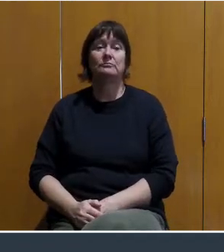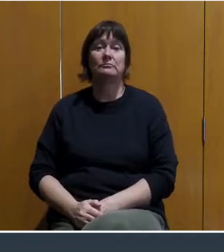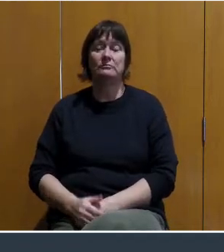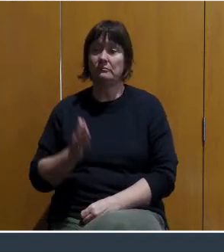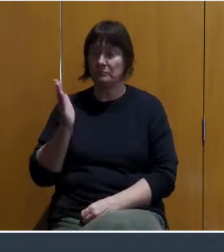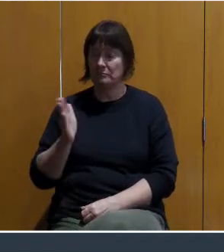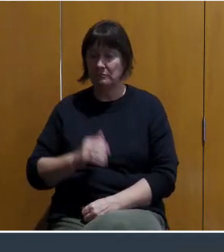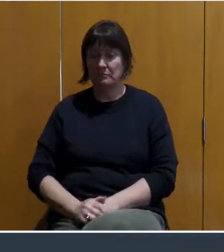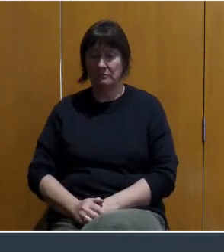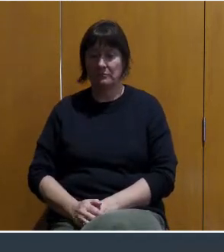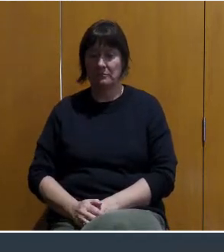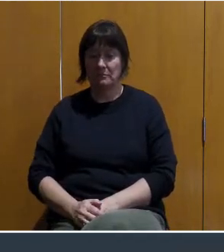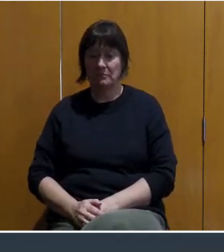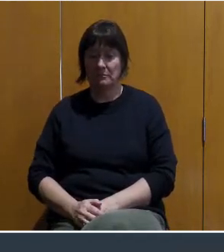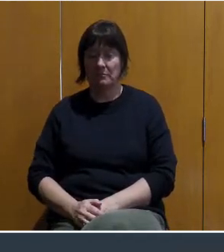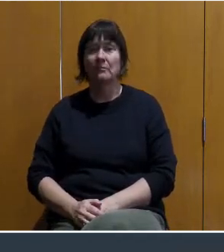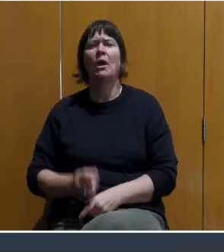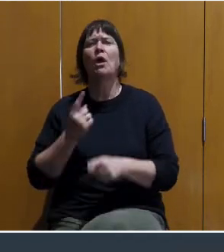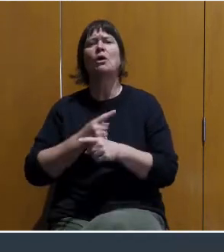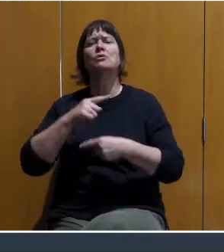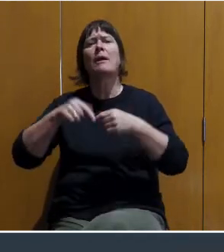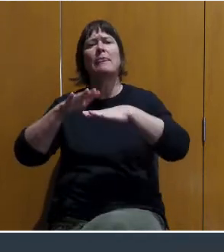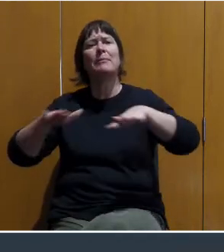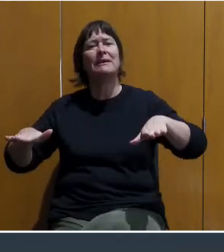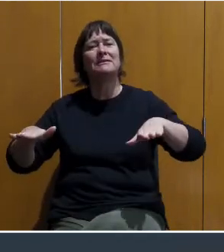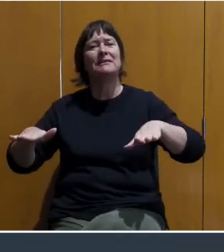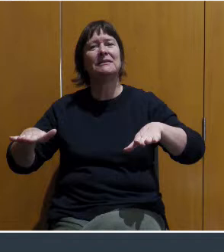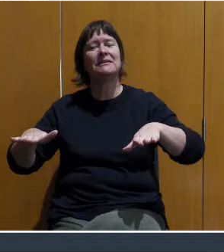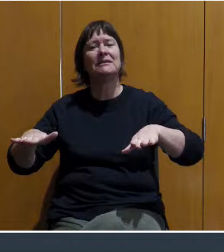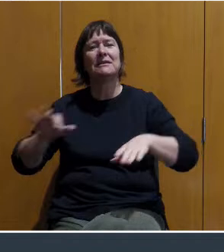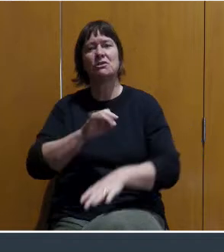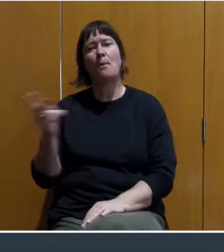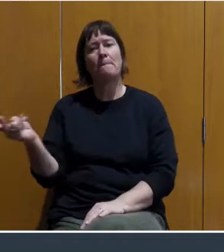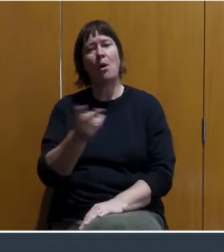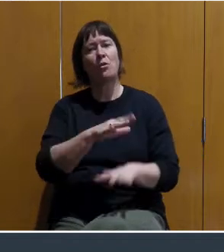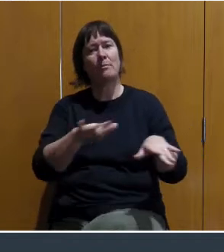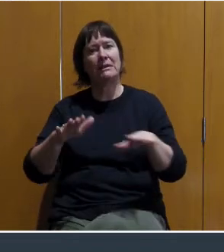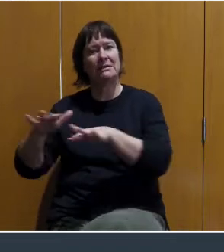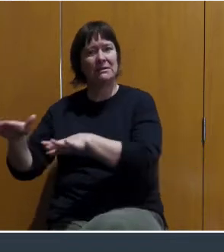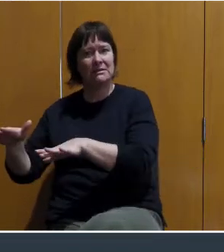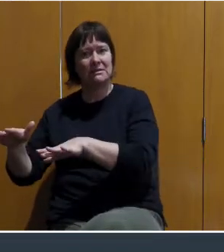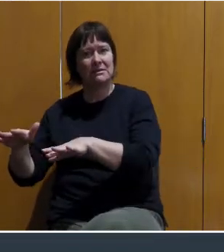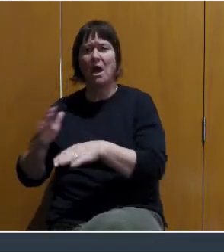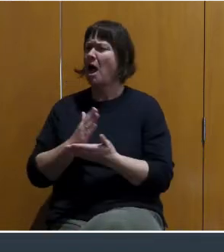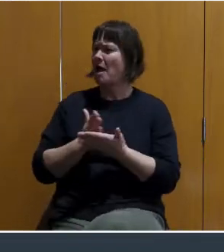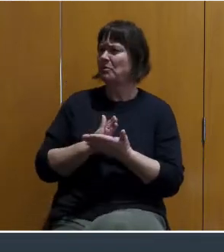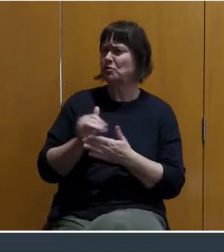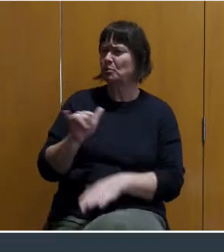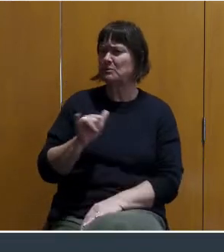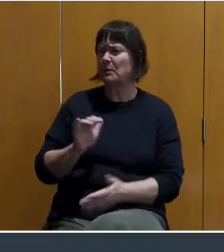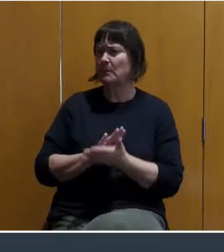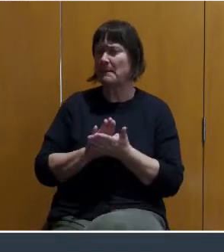Councillor Crystal. When you talked about the beach, you do realise it's not both beaches down there, don't you? I'm not sure which one you mean,